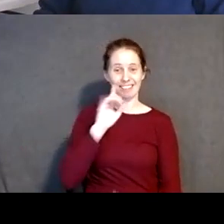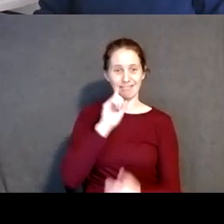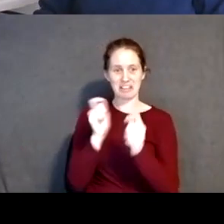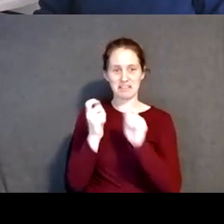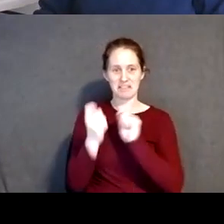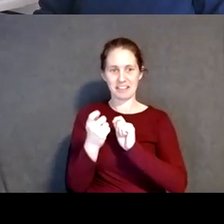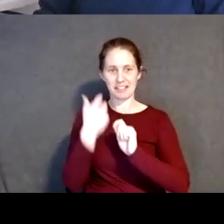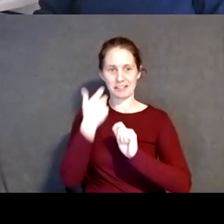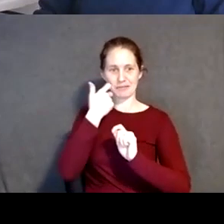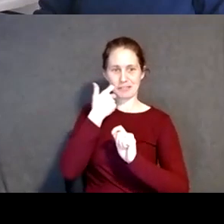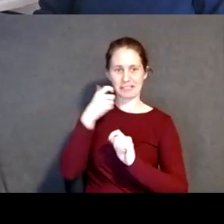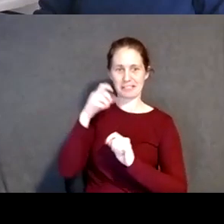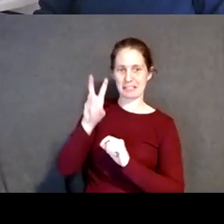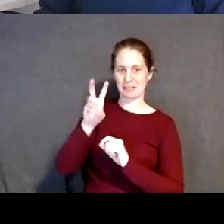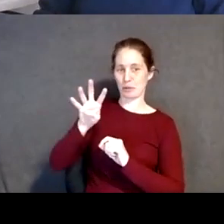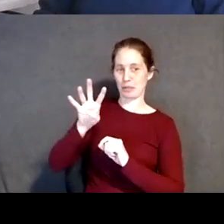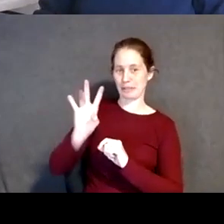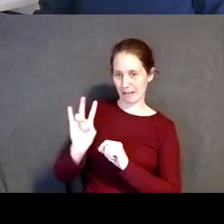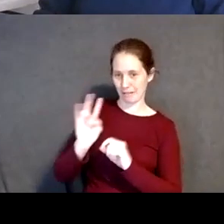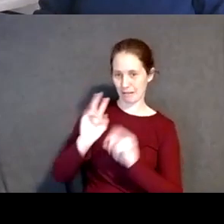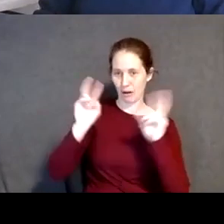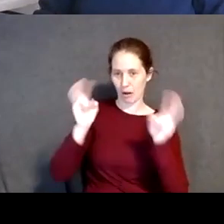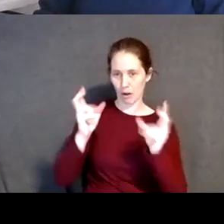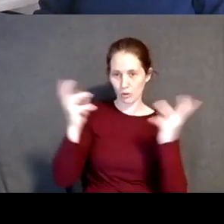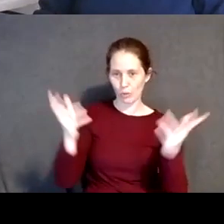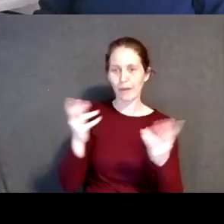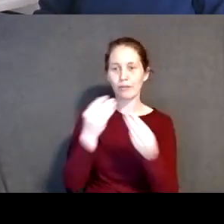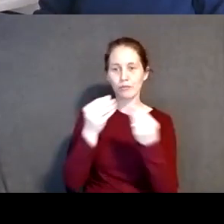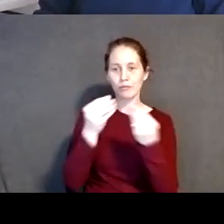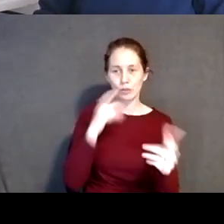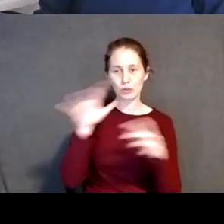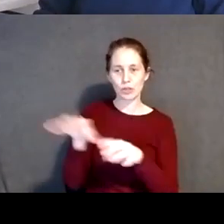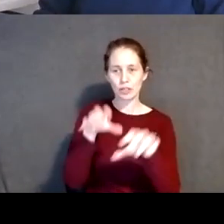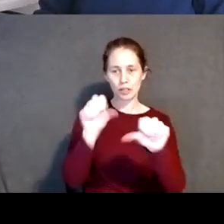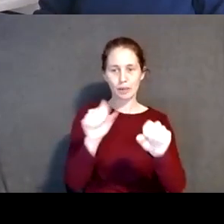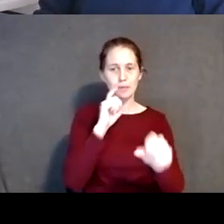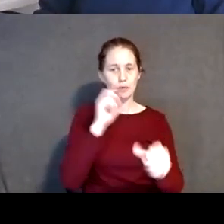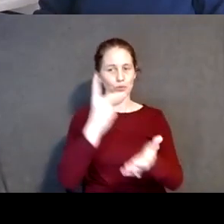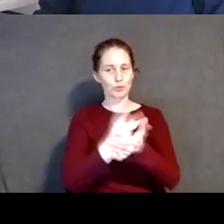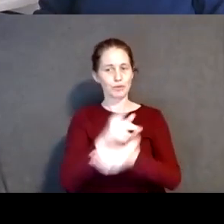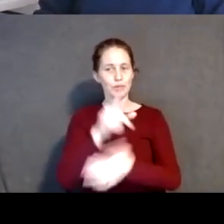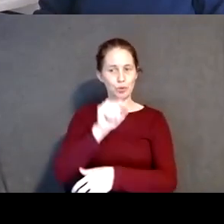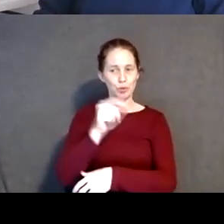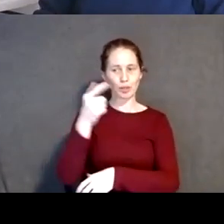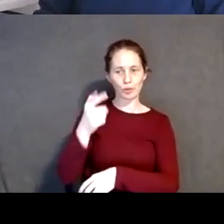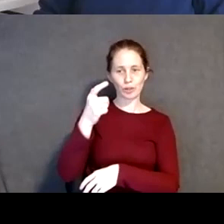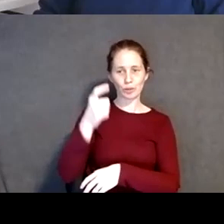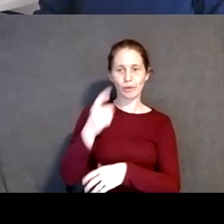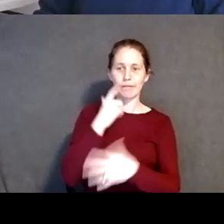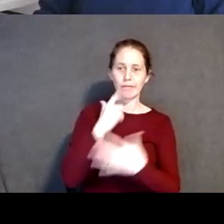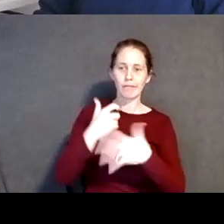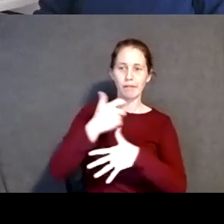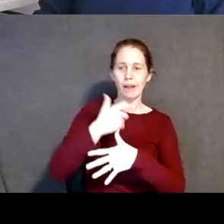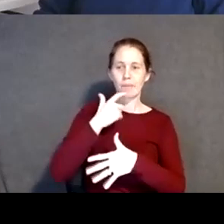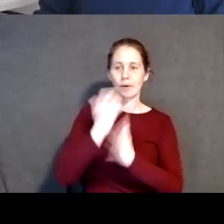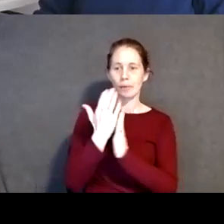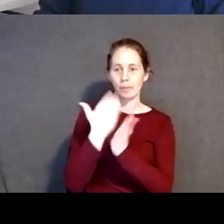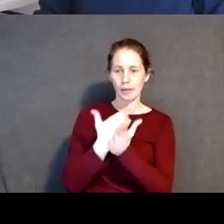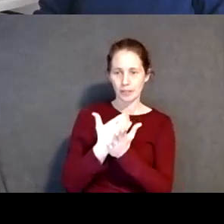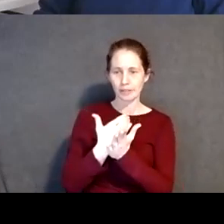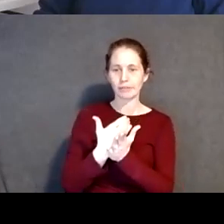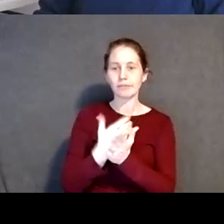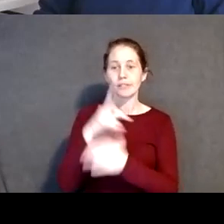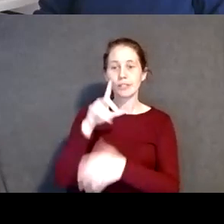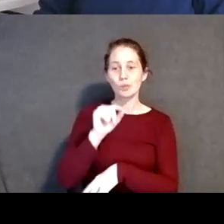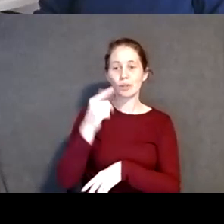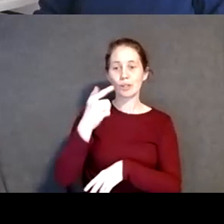number 647, entitled Resolution Adopting and Approving the 2021 Capital Budget and the